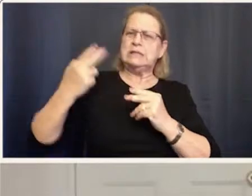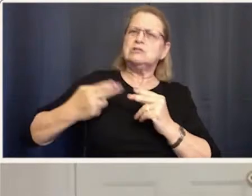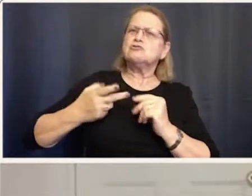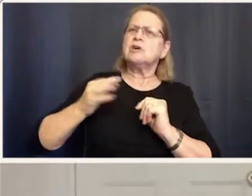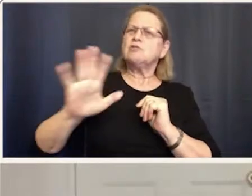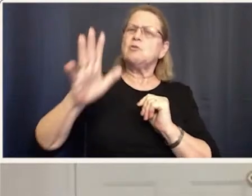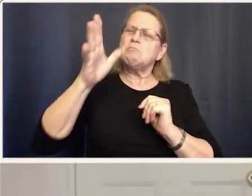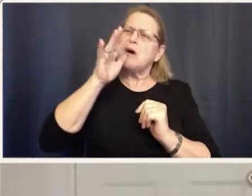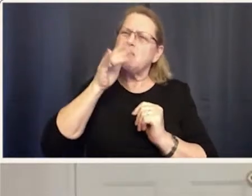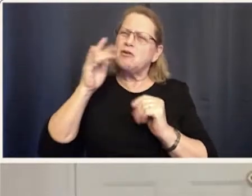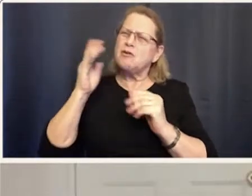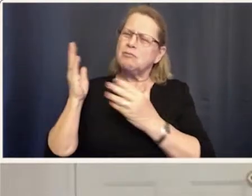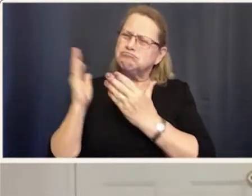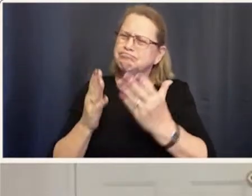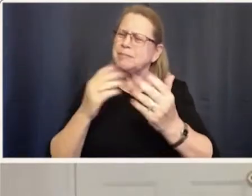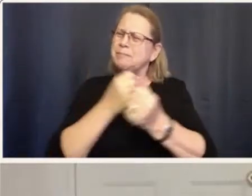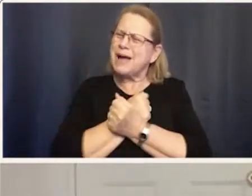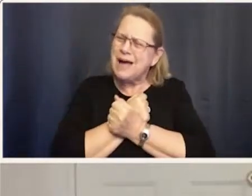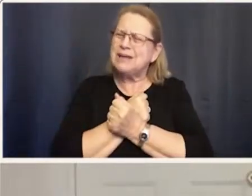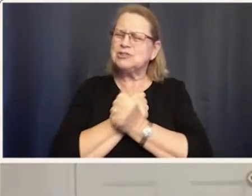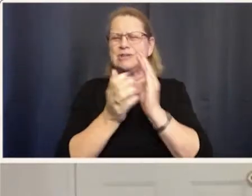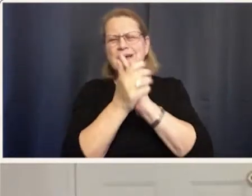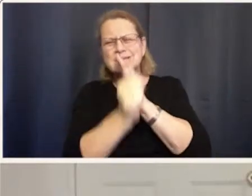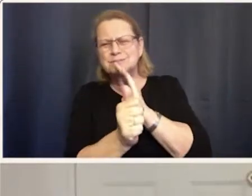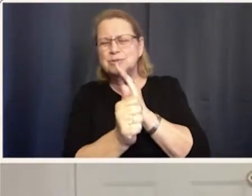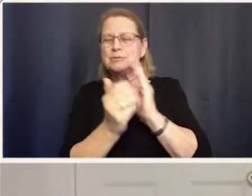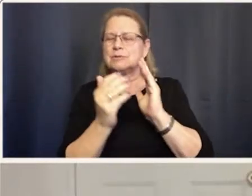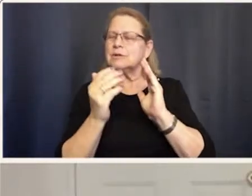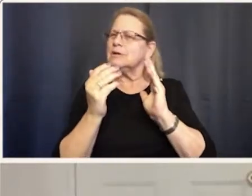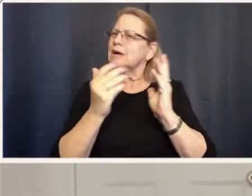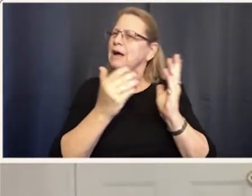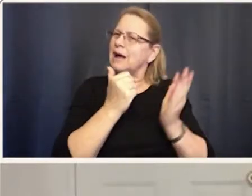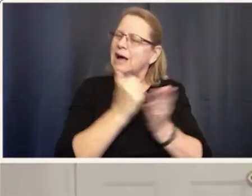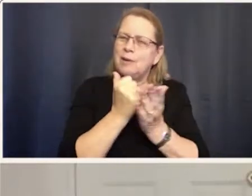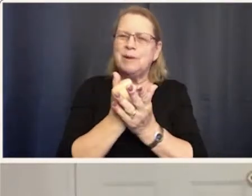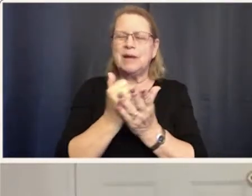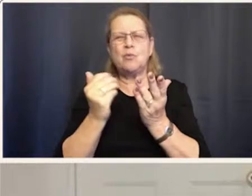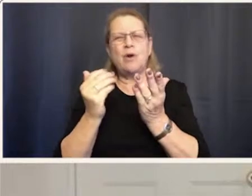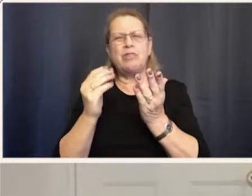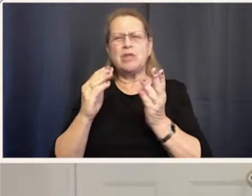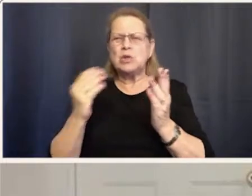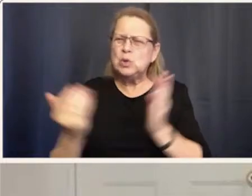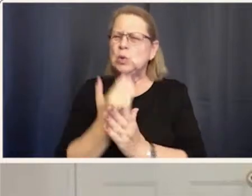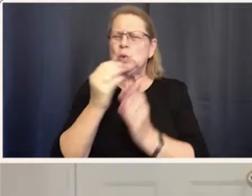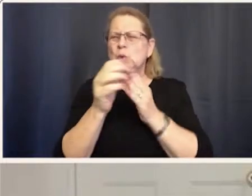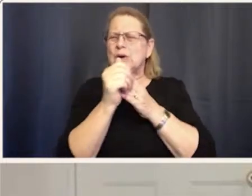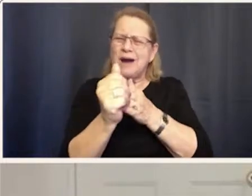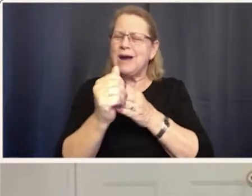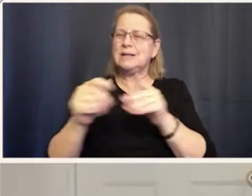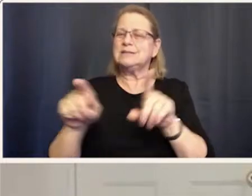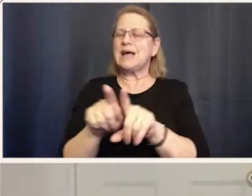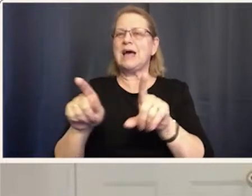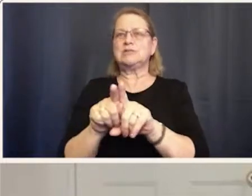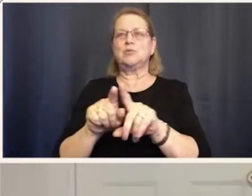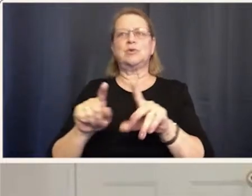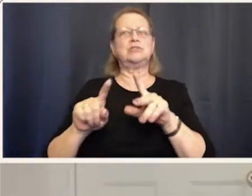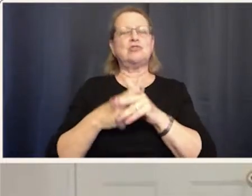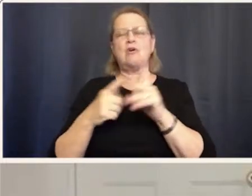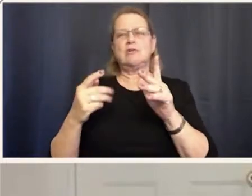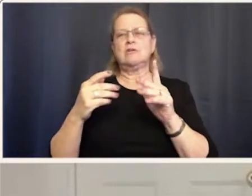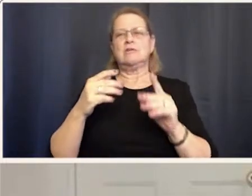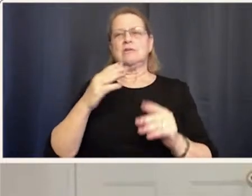and expertise, providing groundbreaking guidance as we built the My Sister's Place Center for